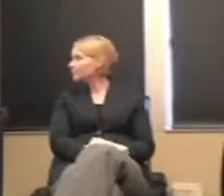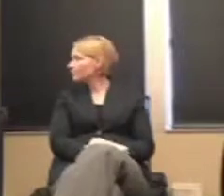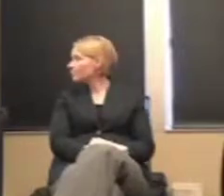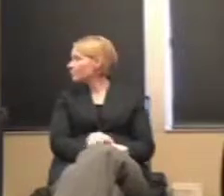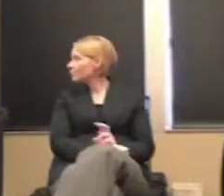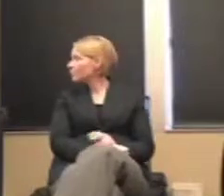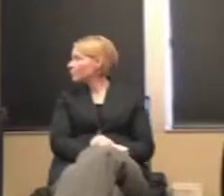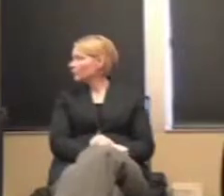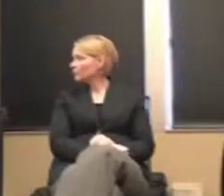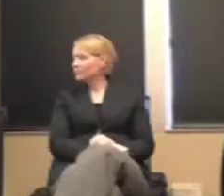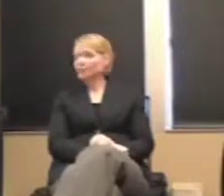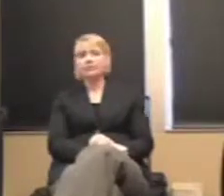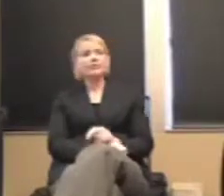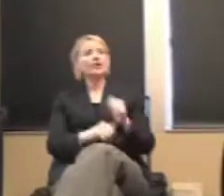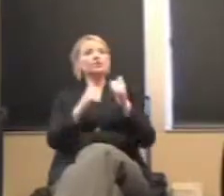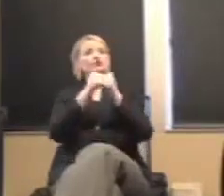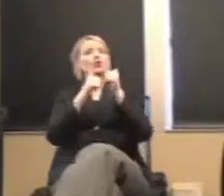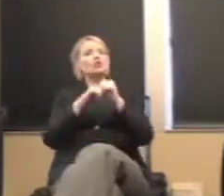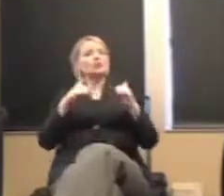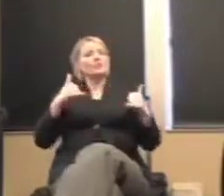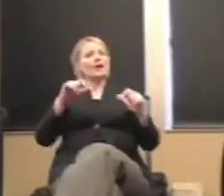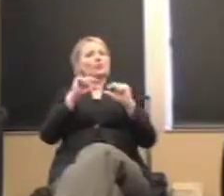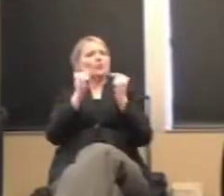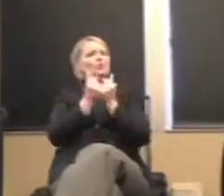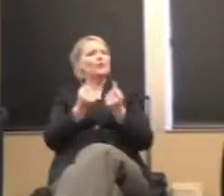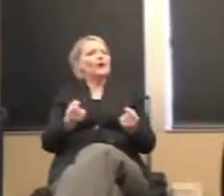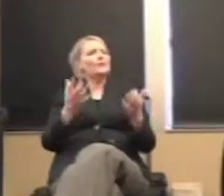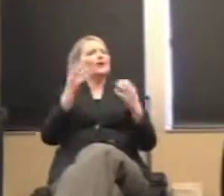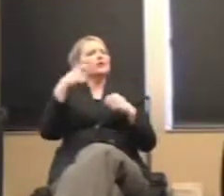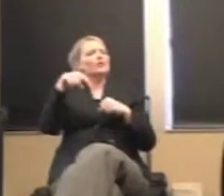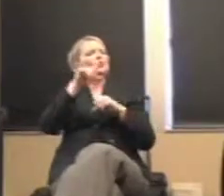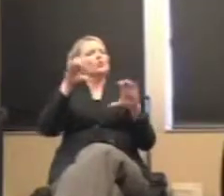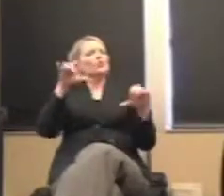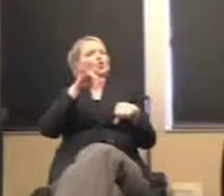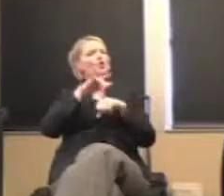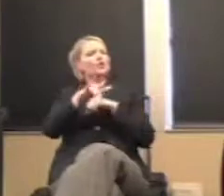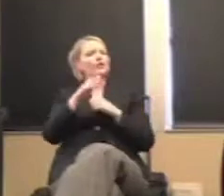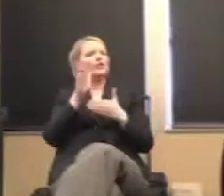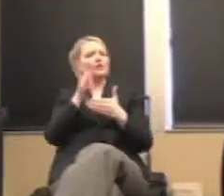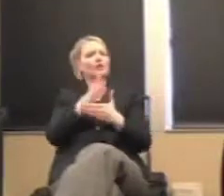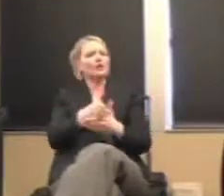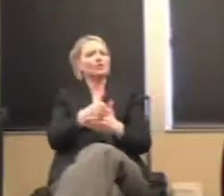Excellent. Structured playgroups. How many of you are doing early intervention?